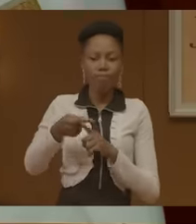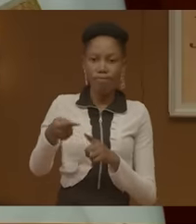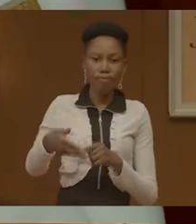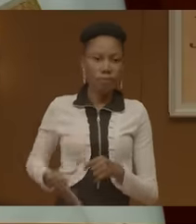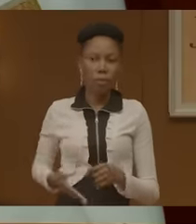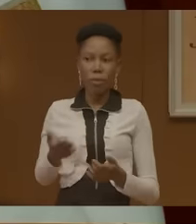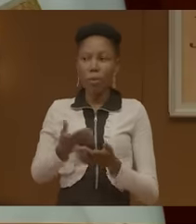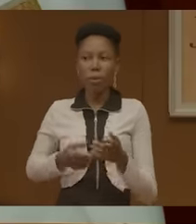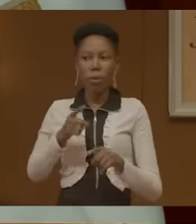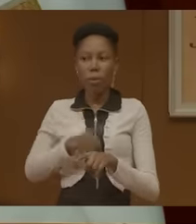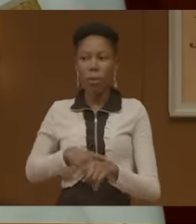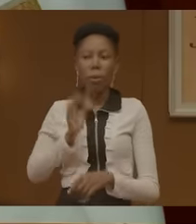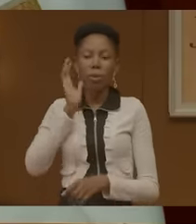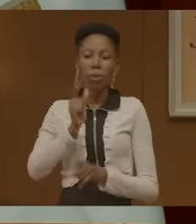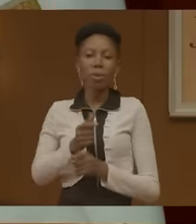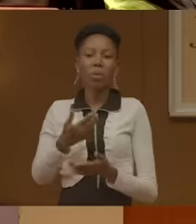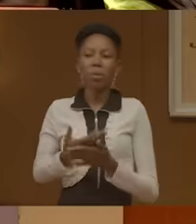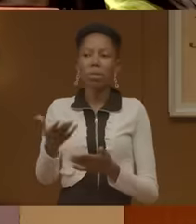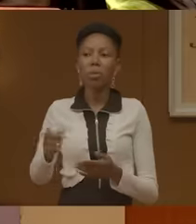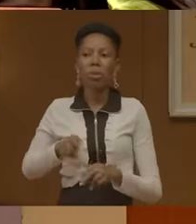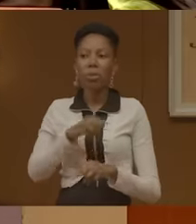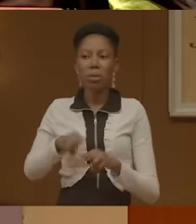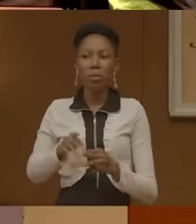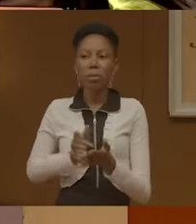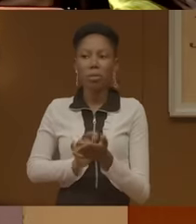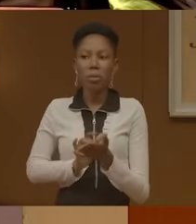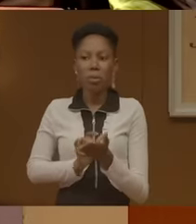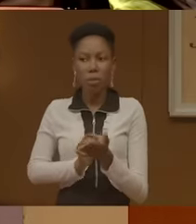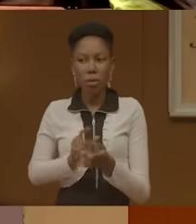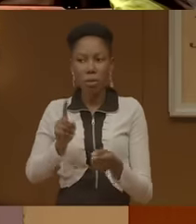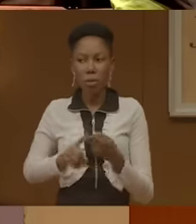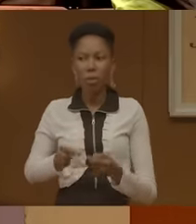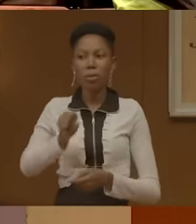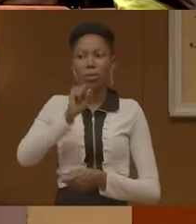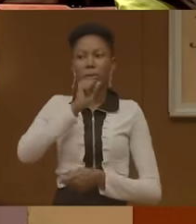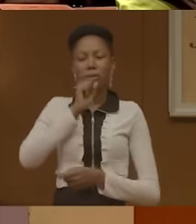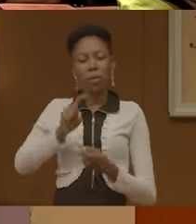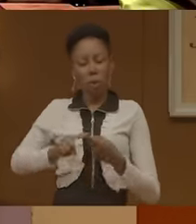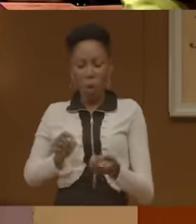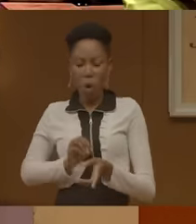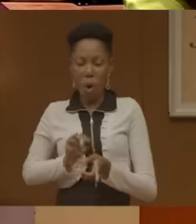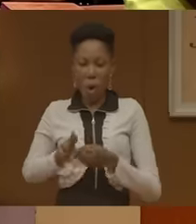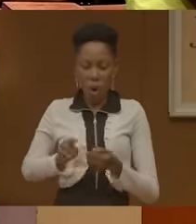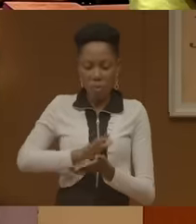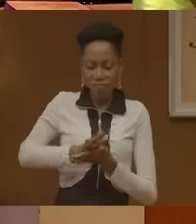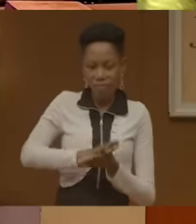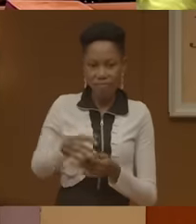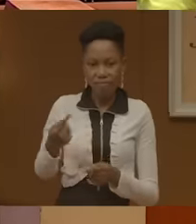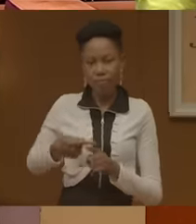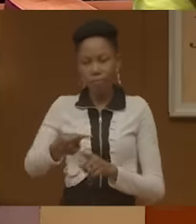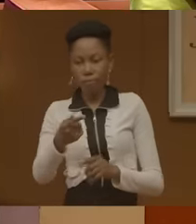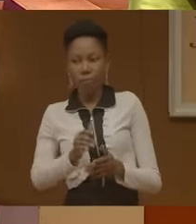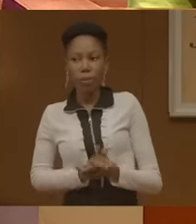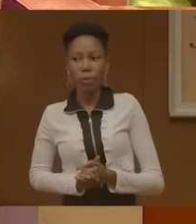it. Sometimes he buy all those small distance from the chemist to just clean the wound. So ever since this